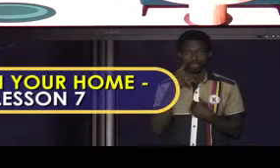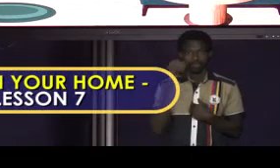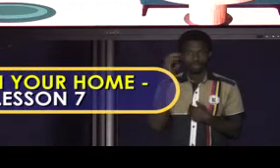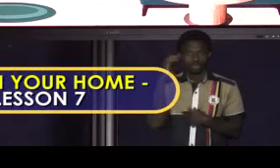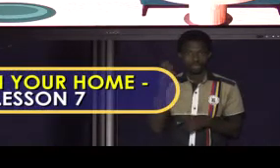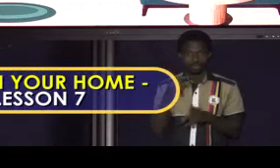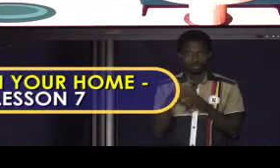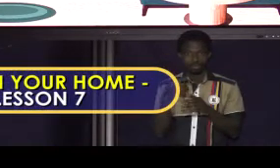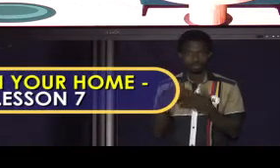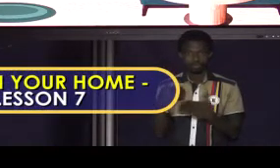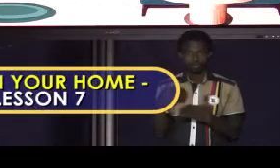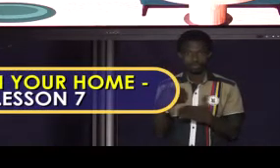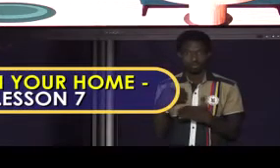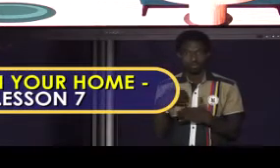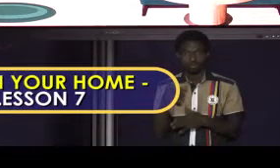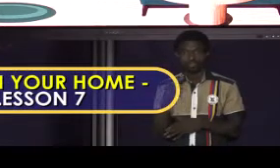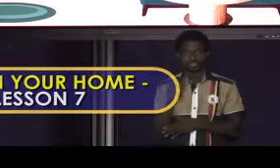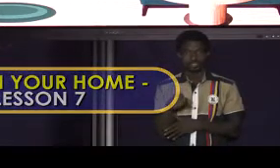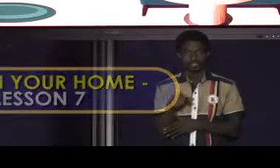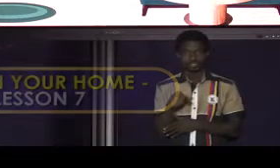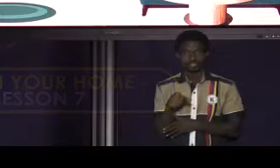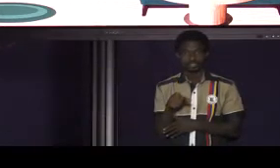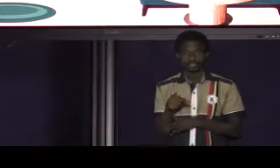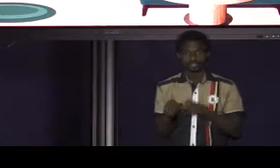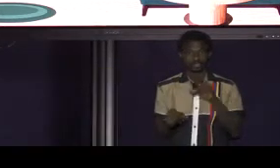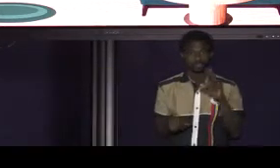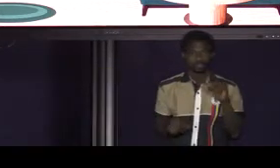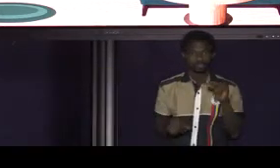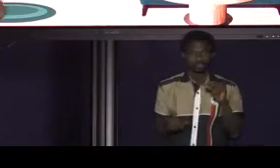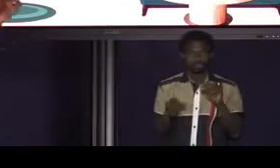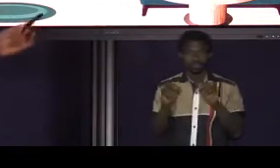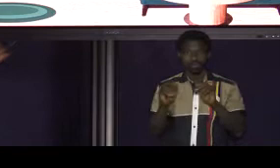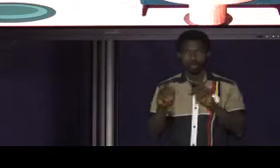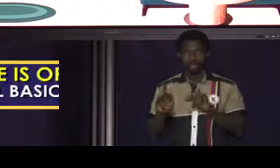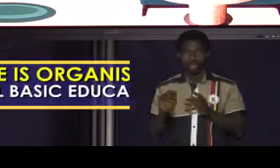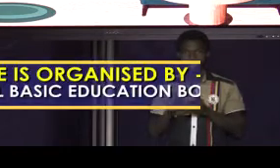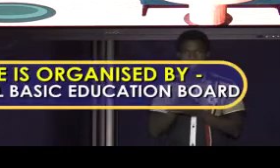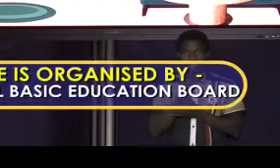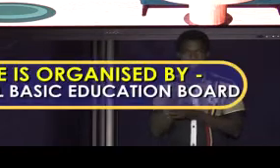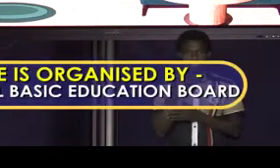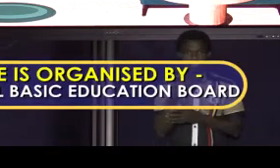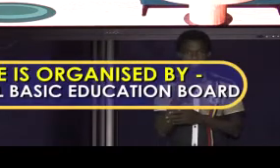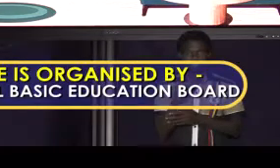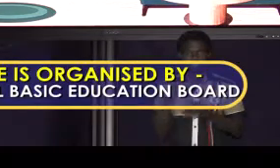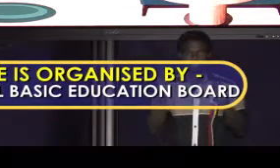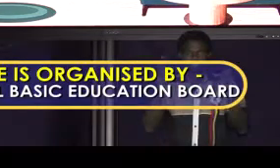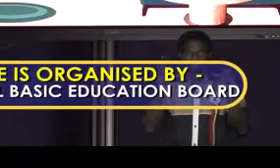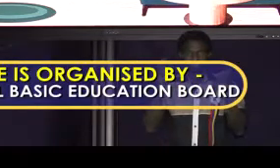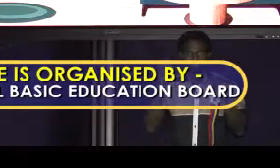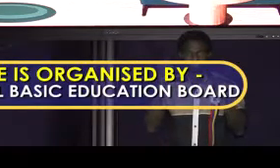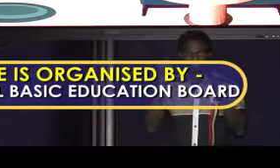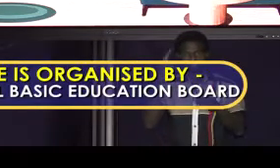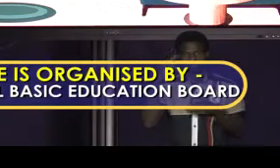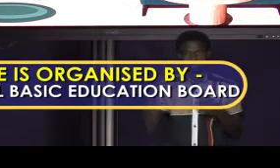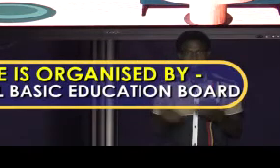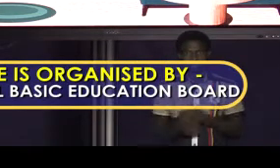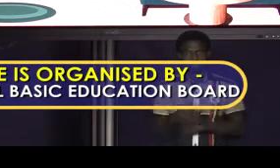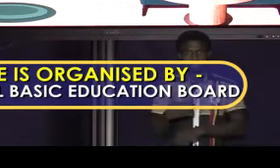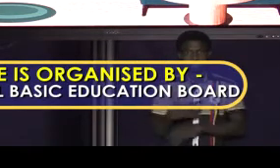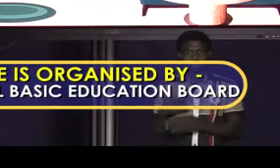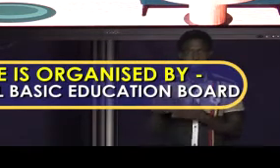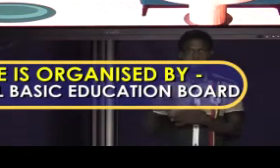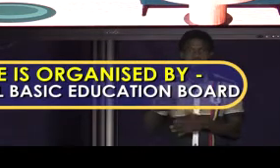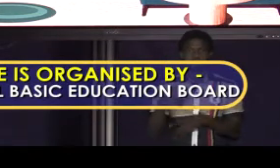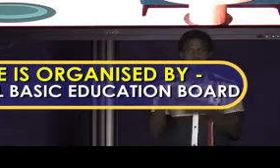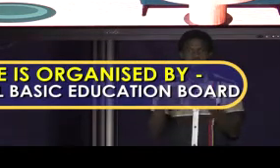before? Yes? No? Okay, that's the topic for today's lesson. But before we go